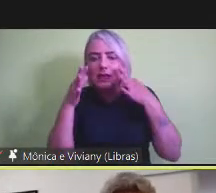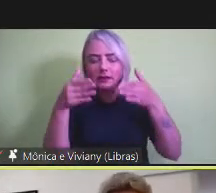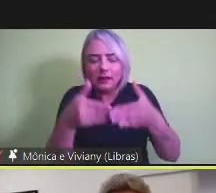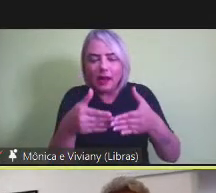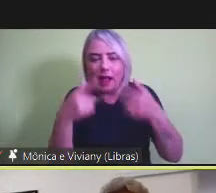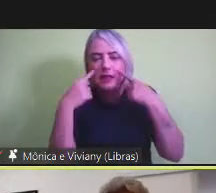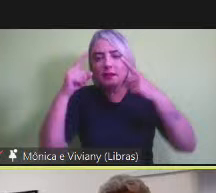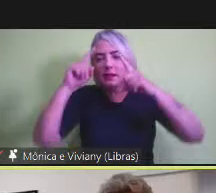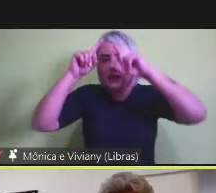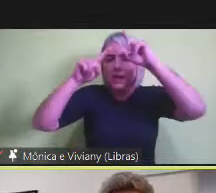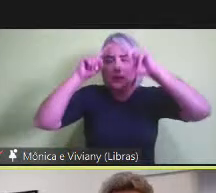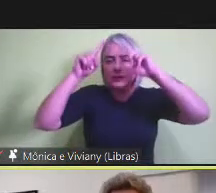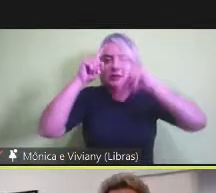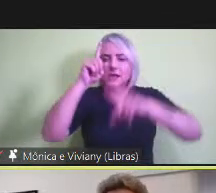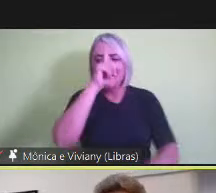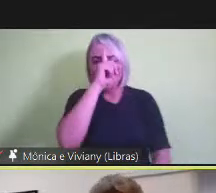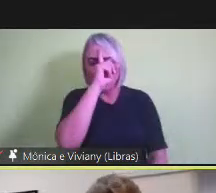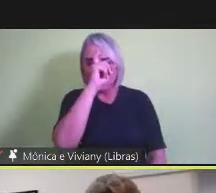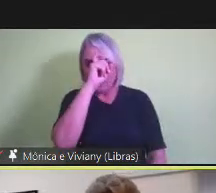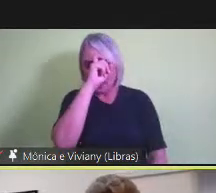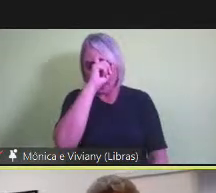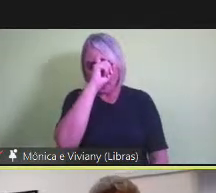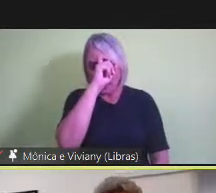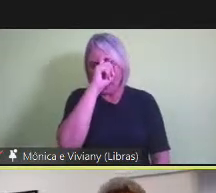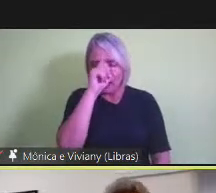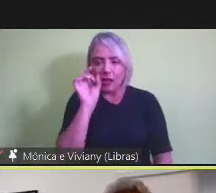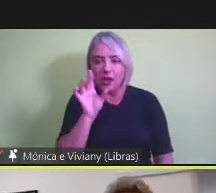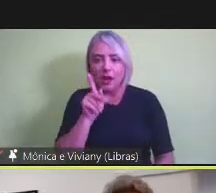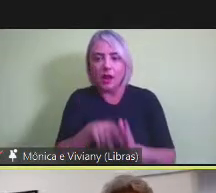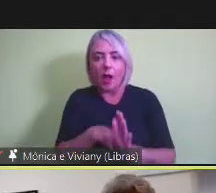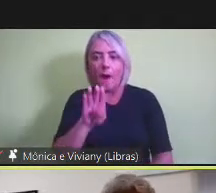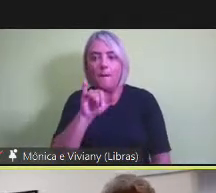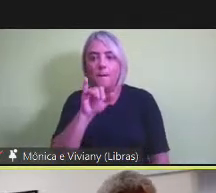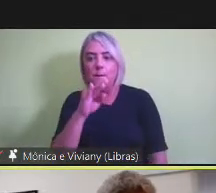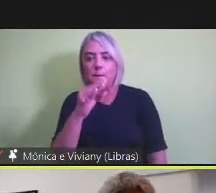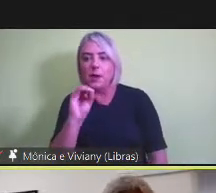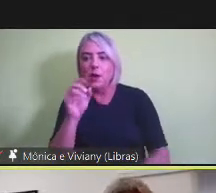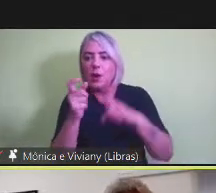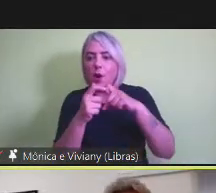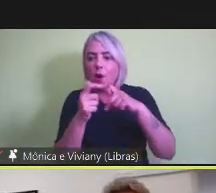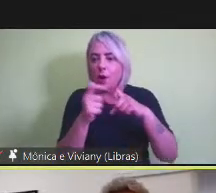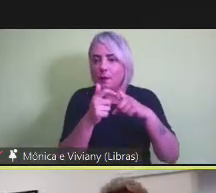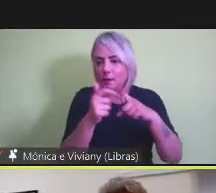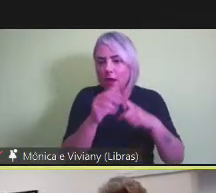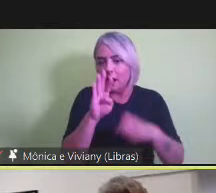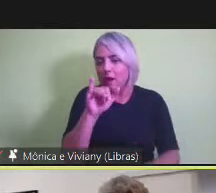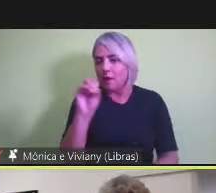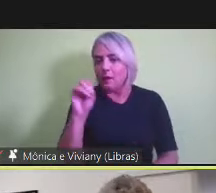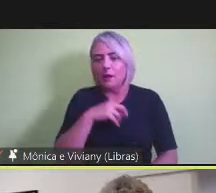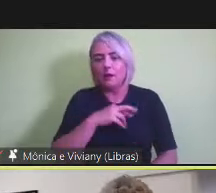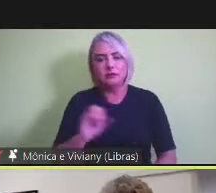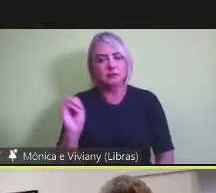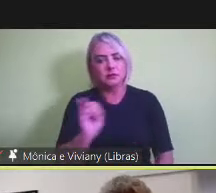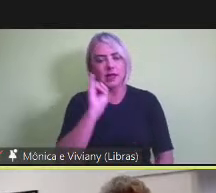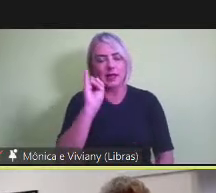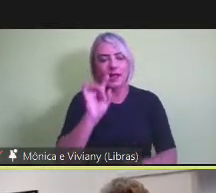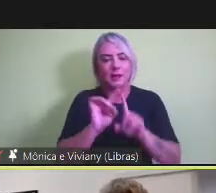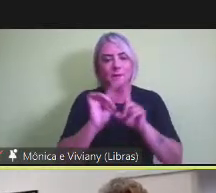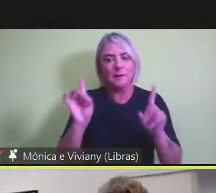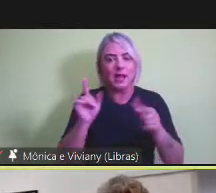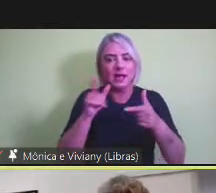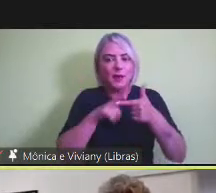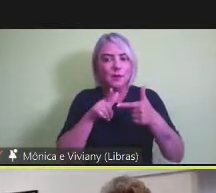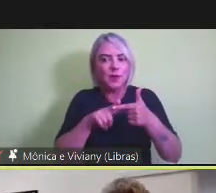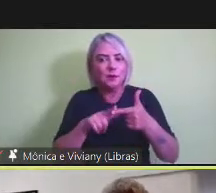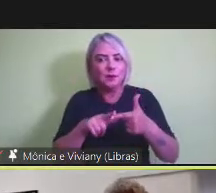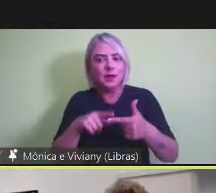centered in the curative action, hospital action, biomedical. Biomedical reference is very